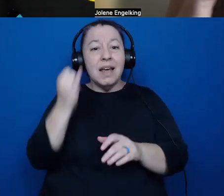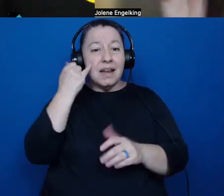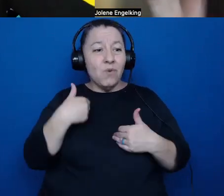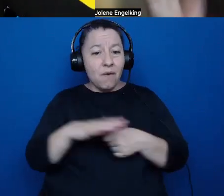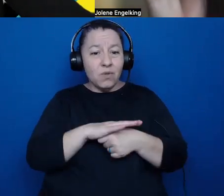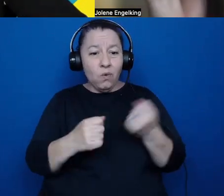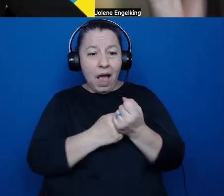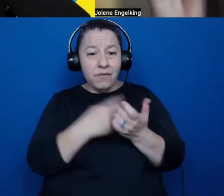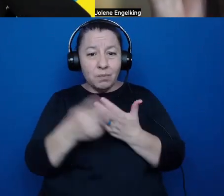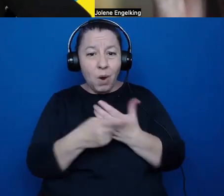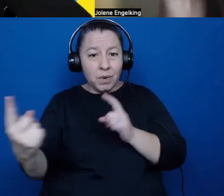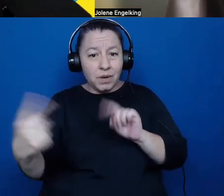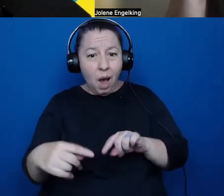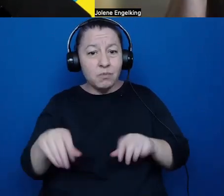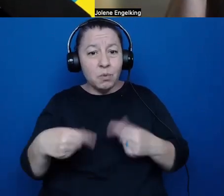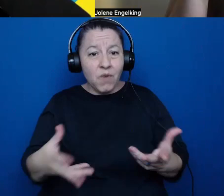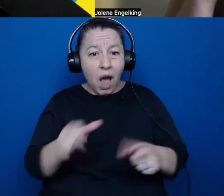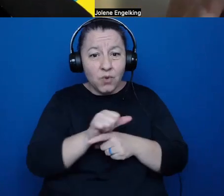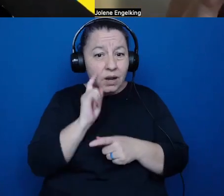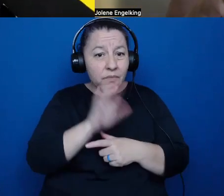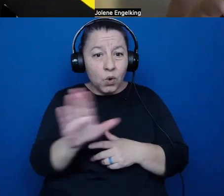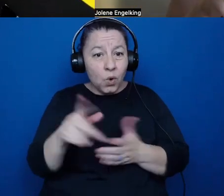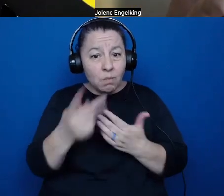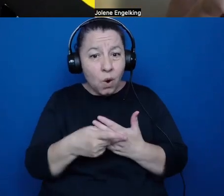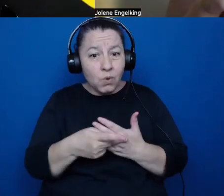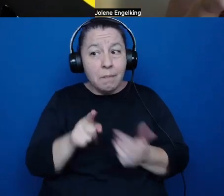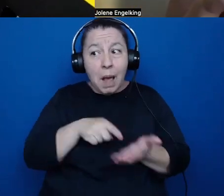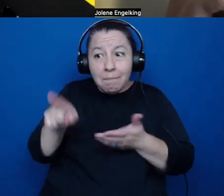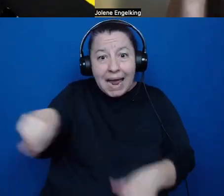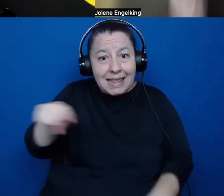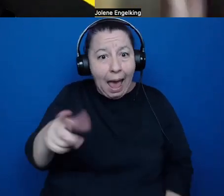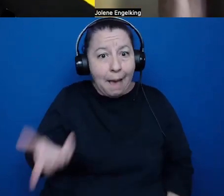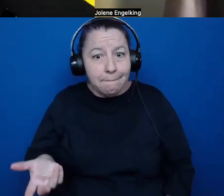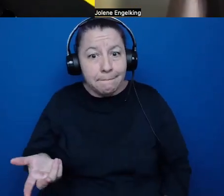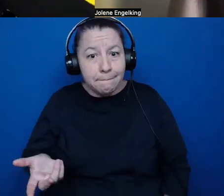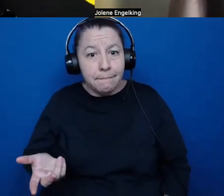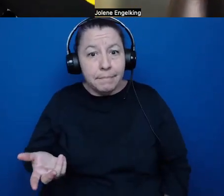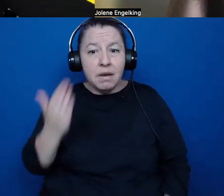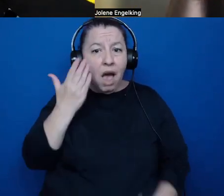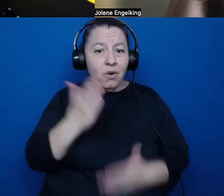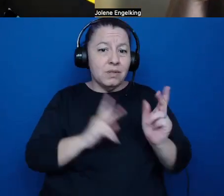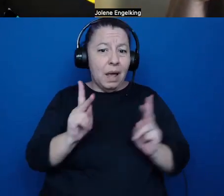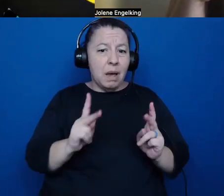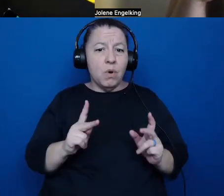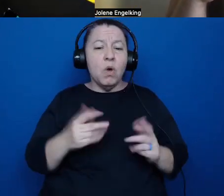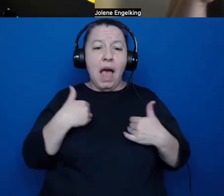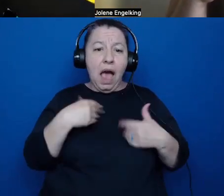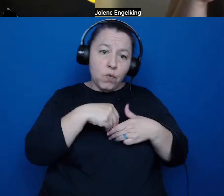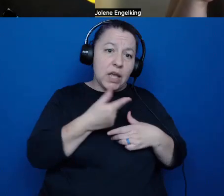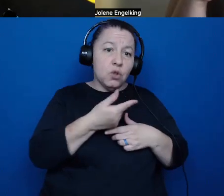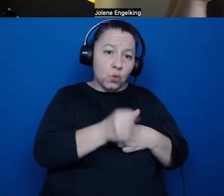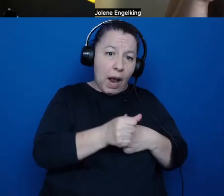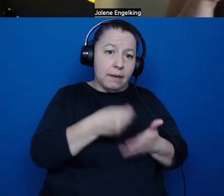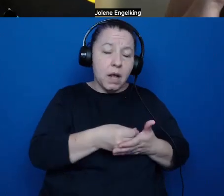to do some sort of training for your program, pay them. And I know that some people will have it, within their grants and things like that. But